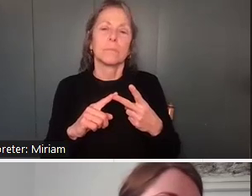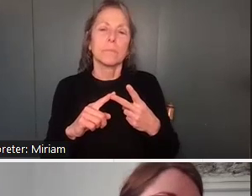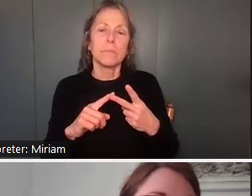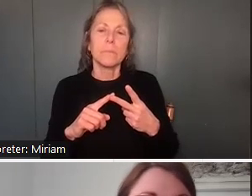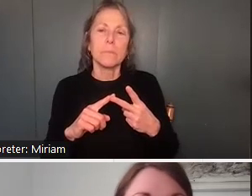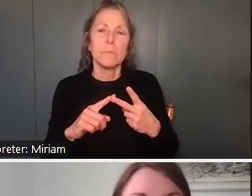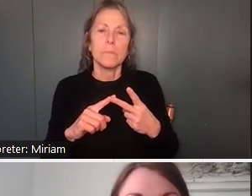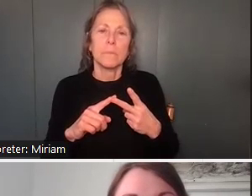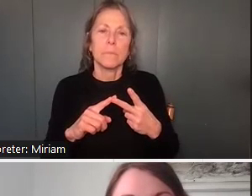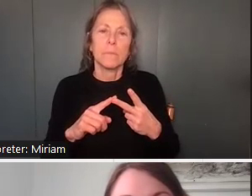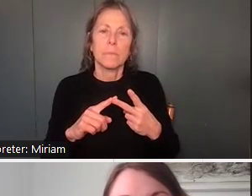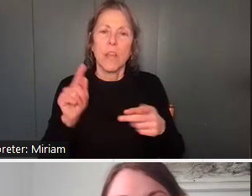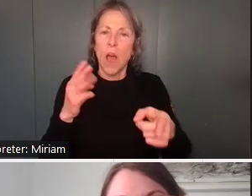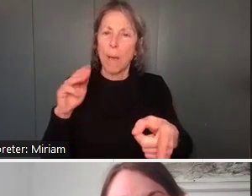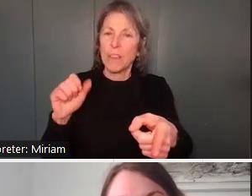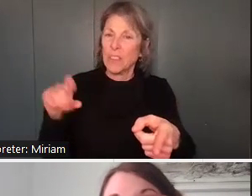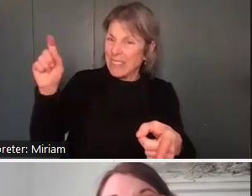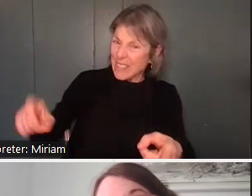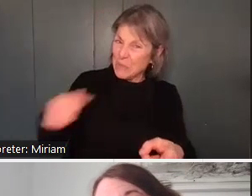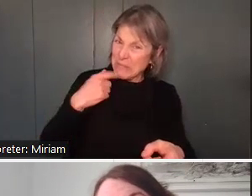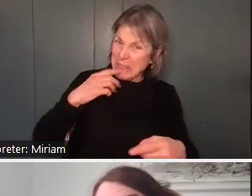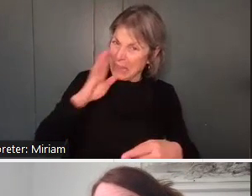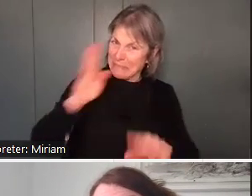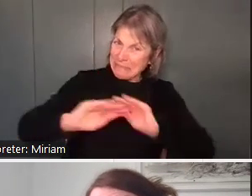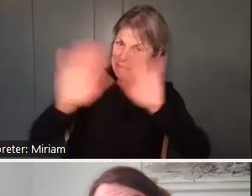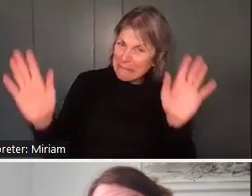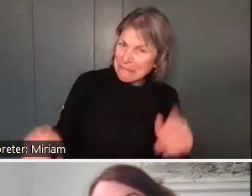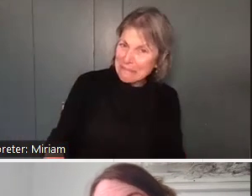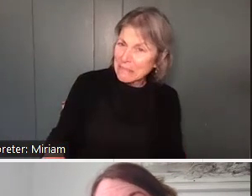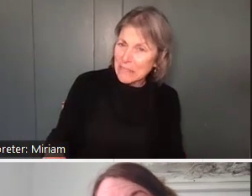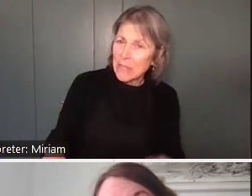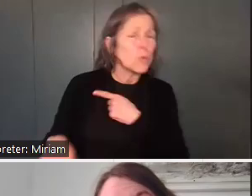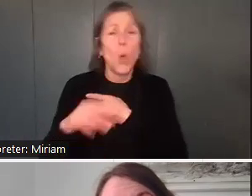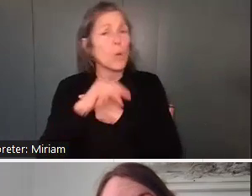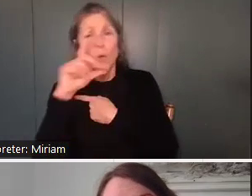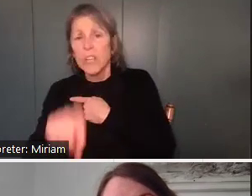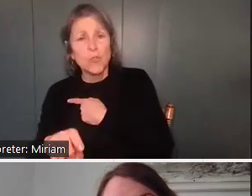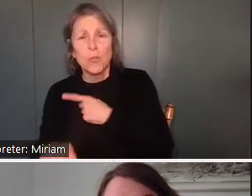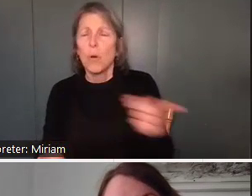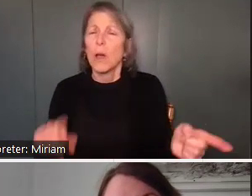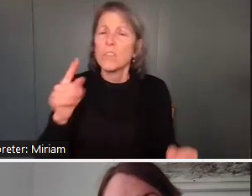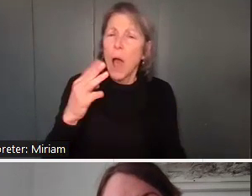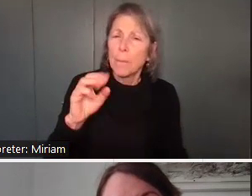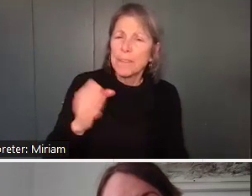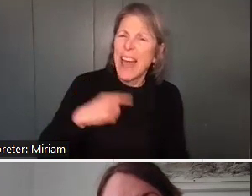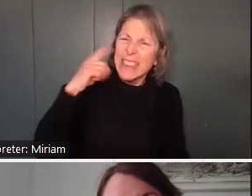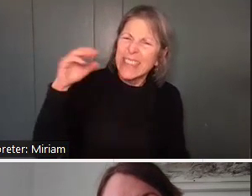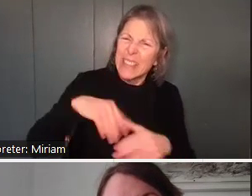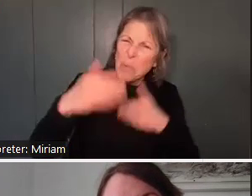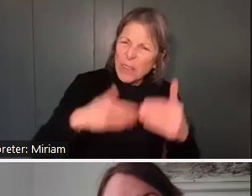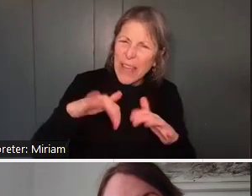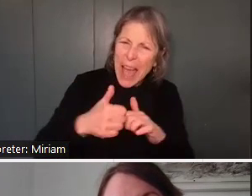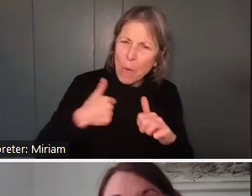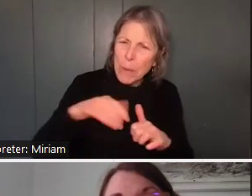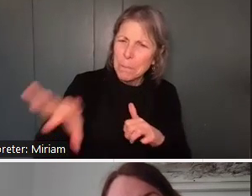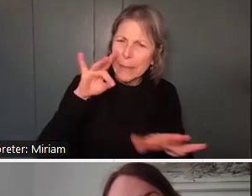I Well, do you heard think we really need to say this? I mean, it's we just in the don't process need of, to. because I think it's in the process of how we're